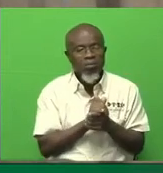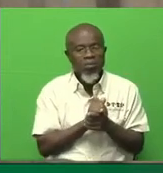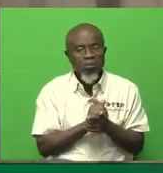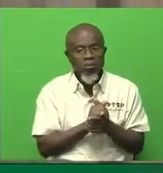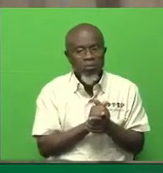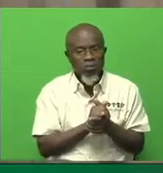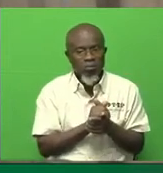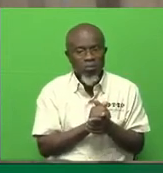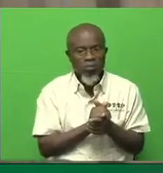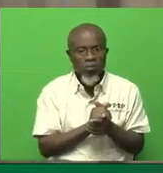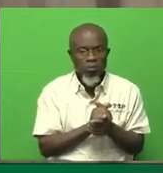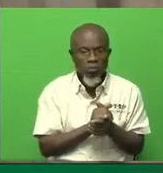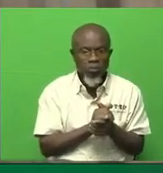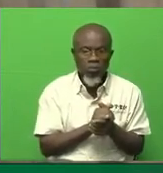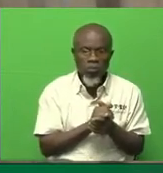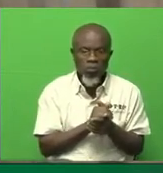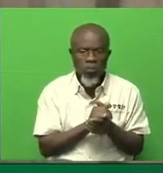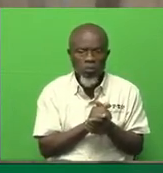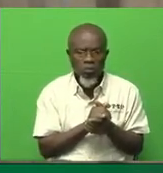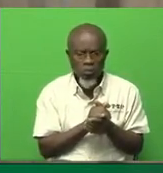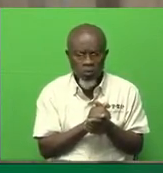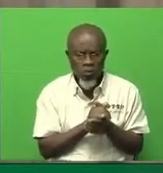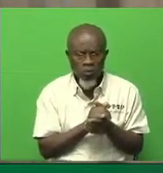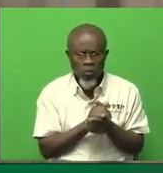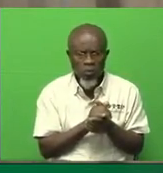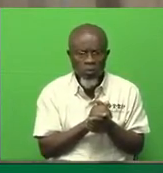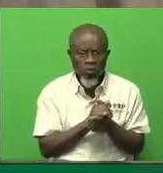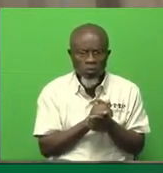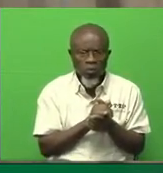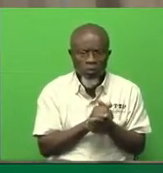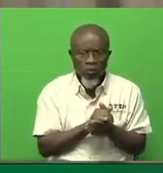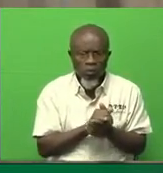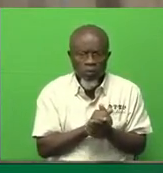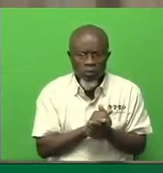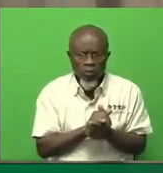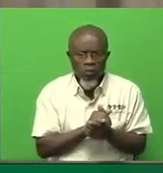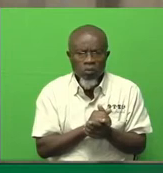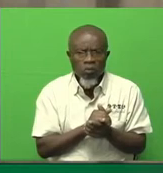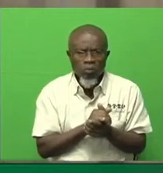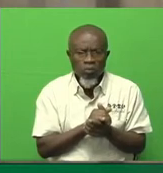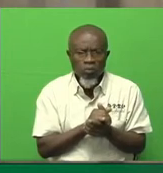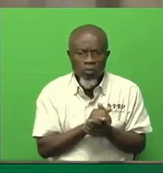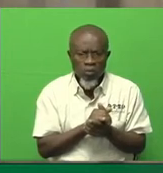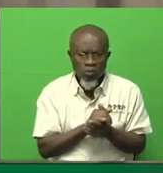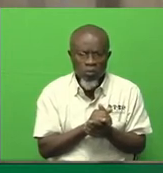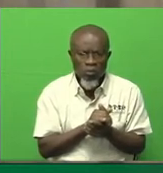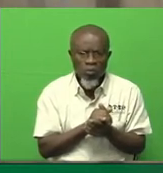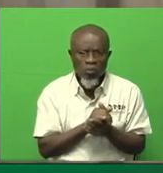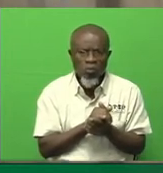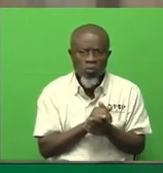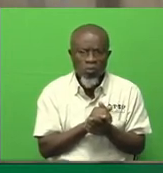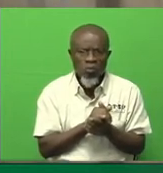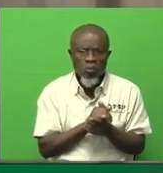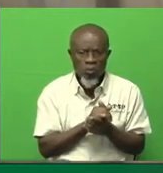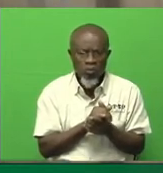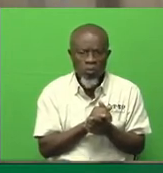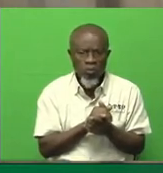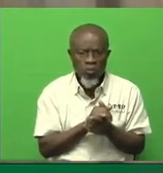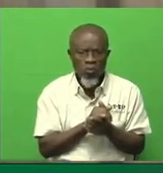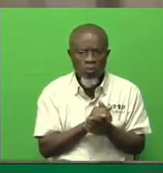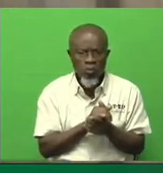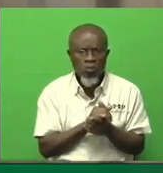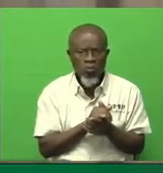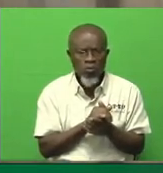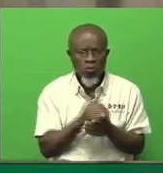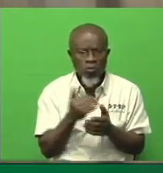the ministry of planning during the years 2010 to 2015 which would have outlined what programs existed